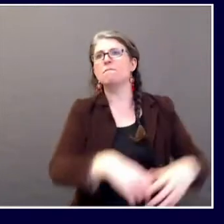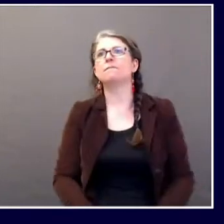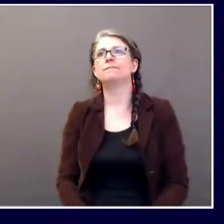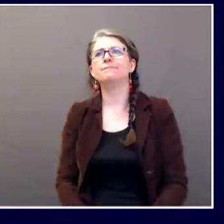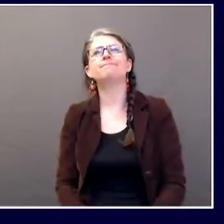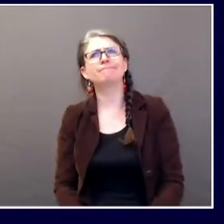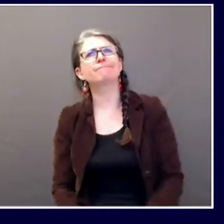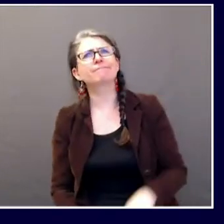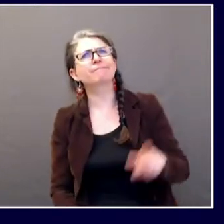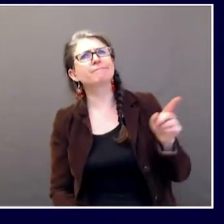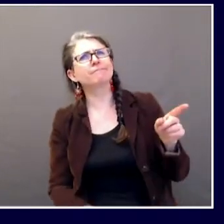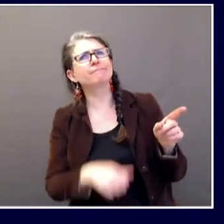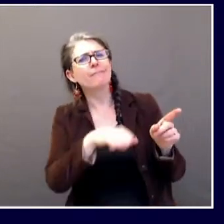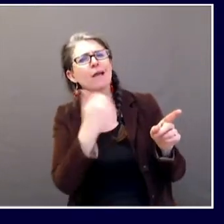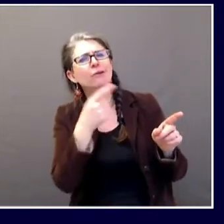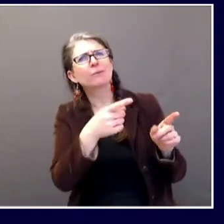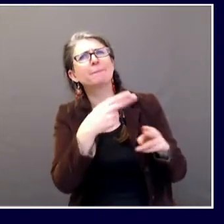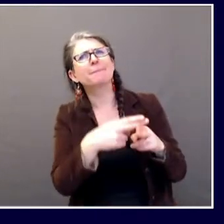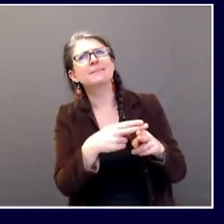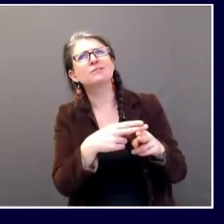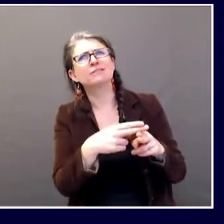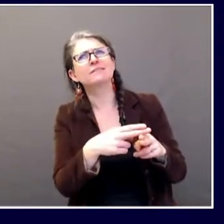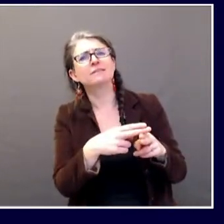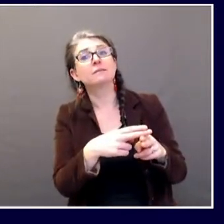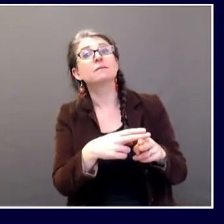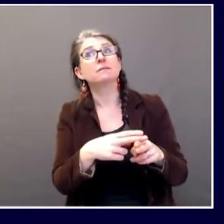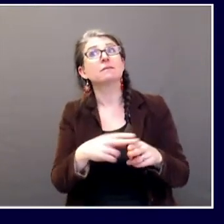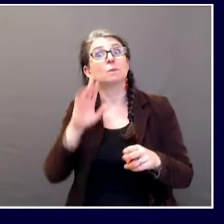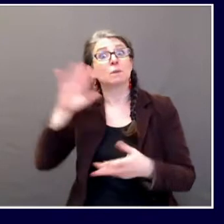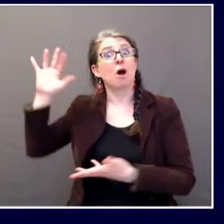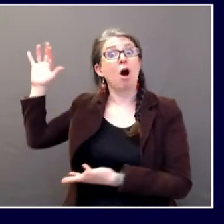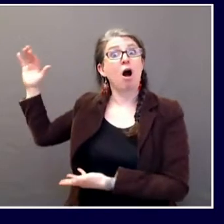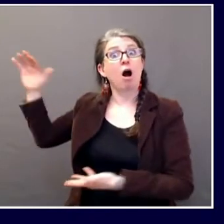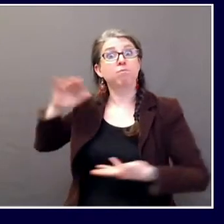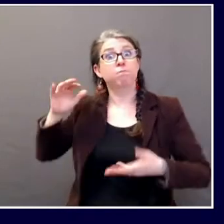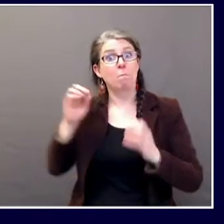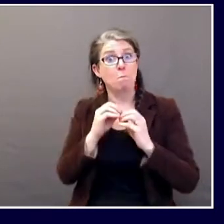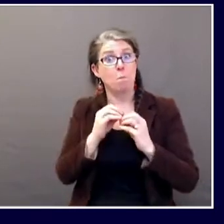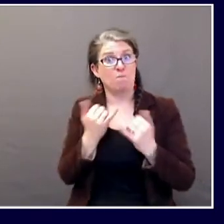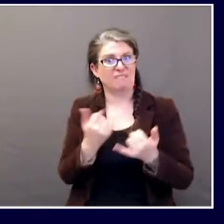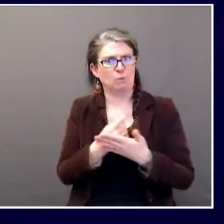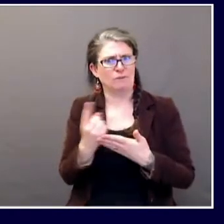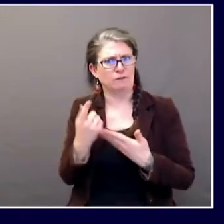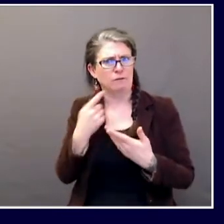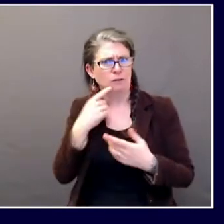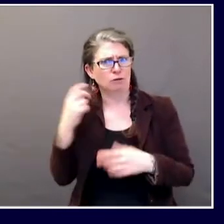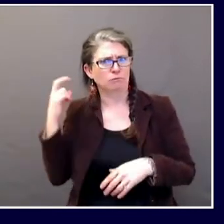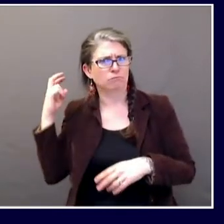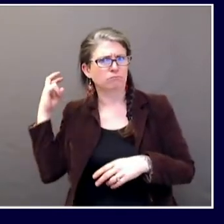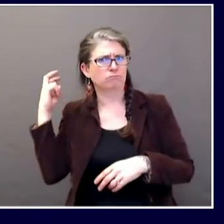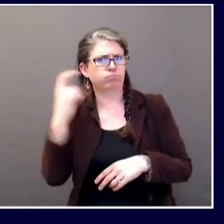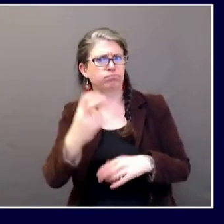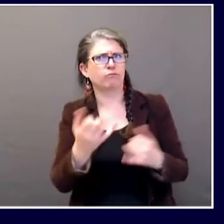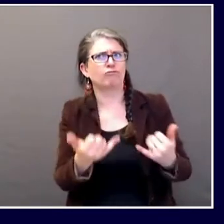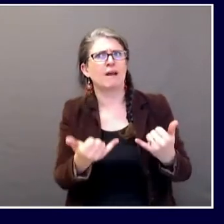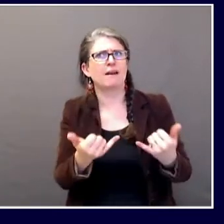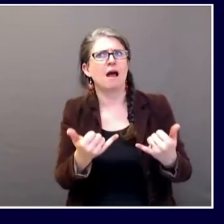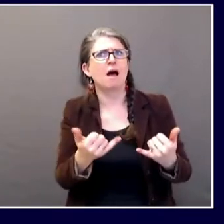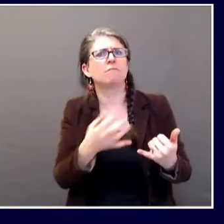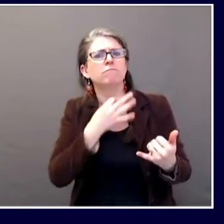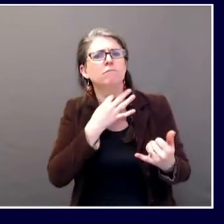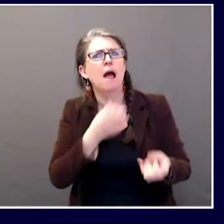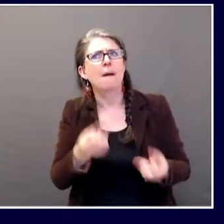many doses and from which pharmacies? We don't have a sense yet of exactly how many doses. Some of that depends